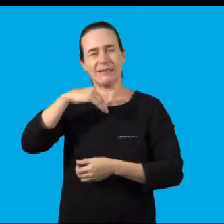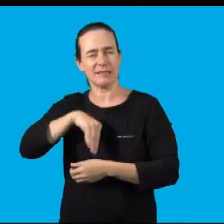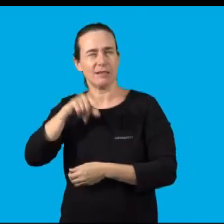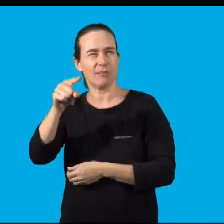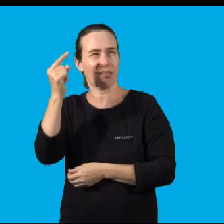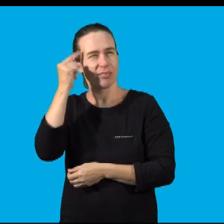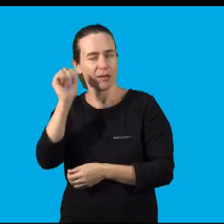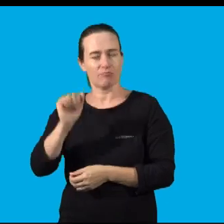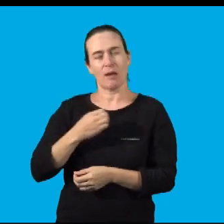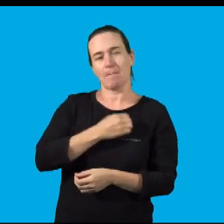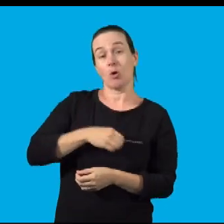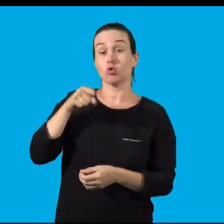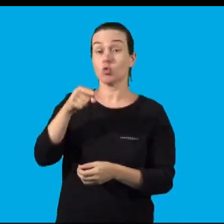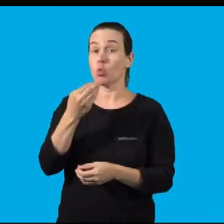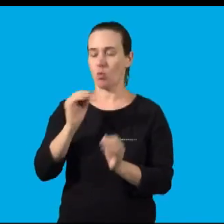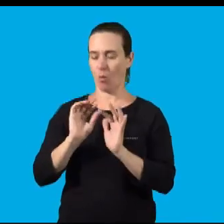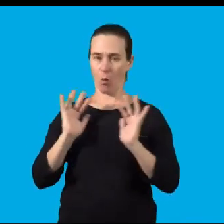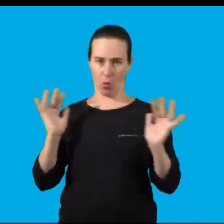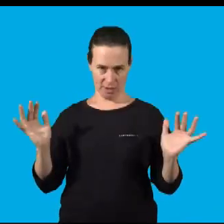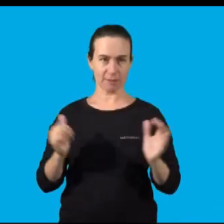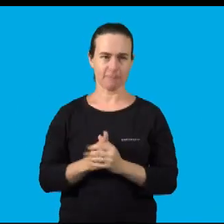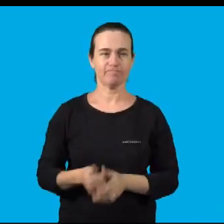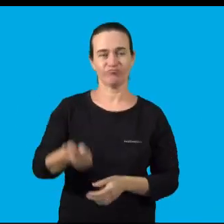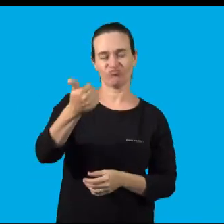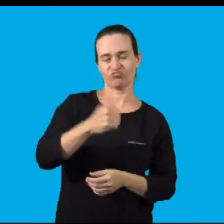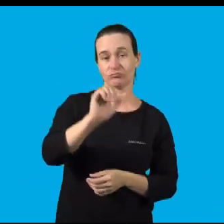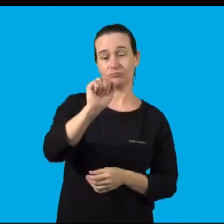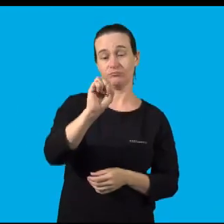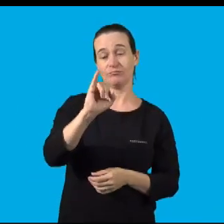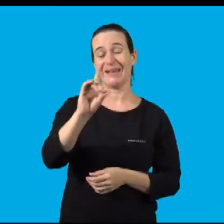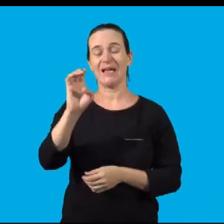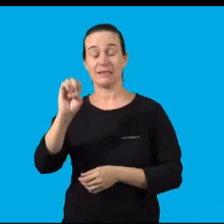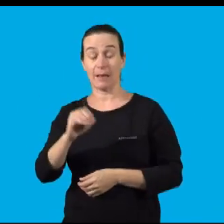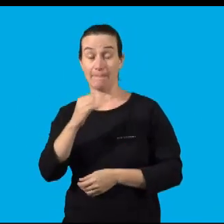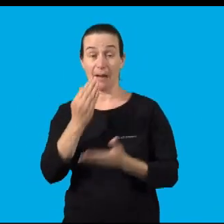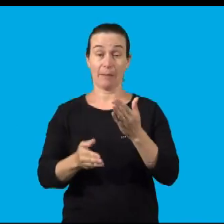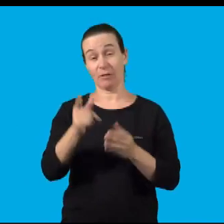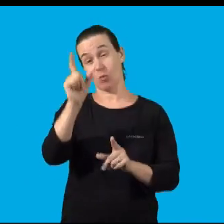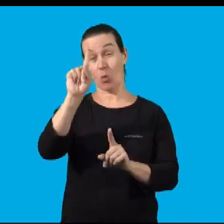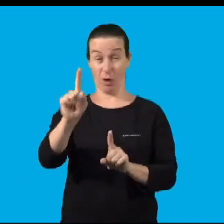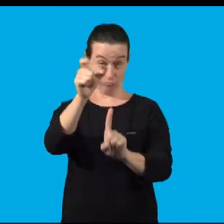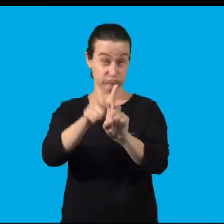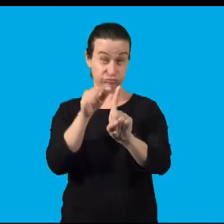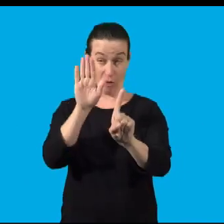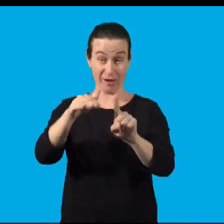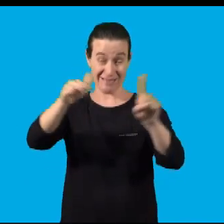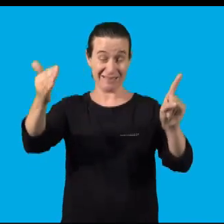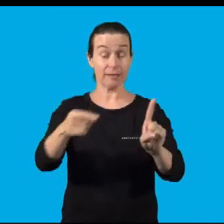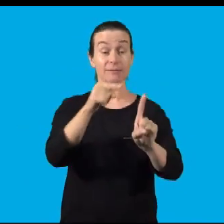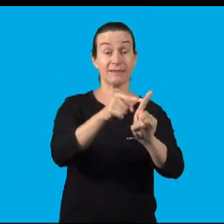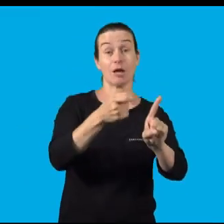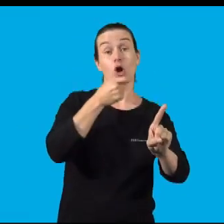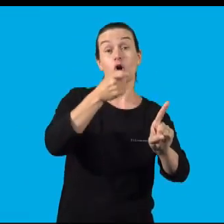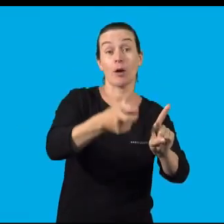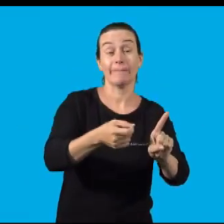innermost thoughts and deepest emotions to the audience. Aside is a comment made by a character in the play that is intended to be heard by